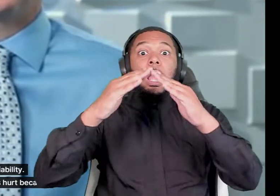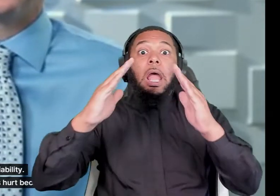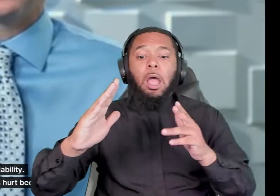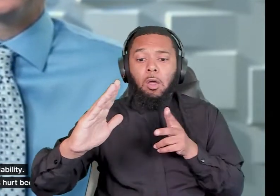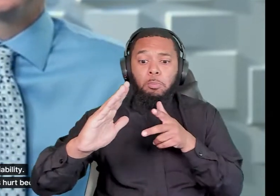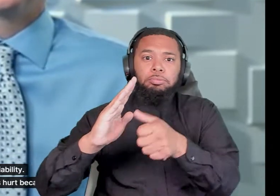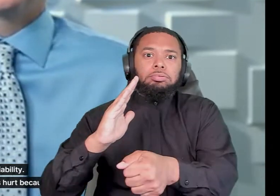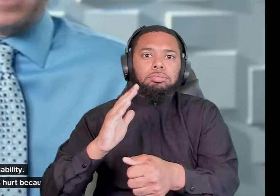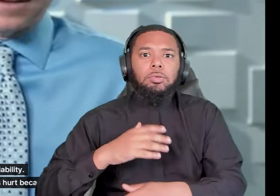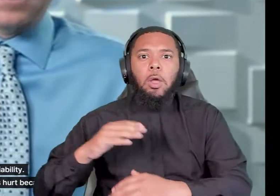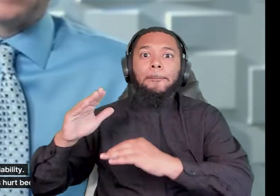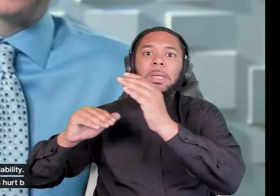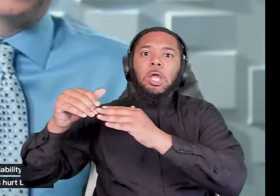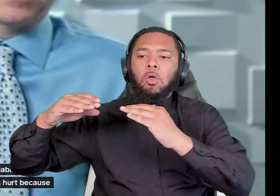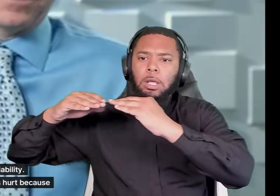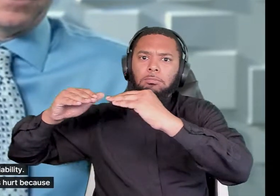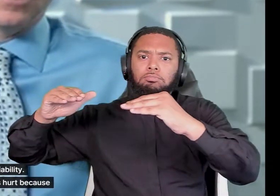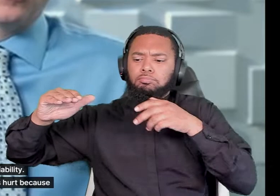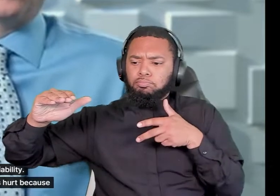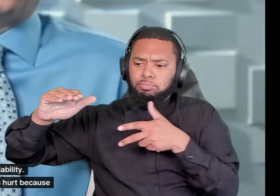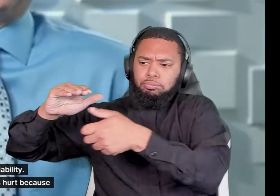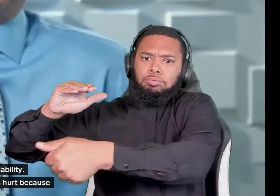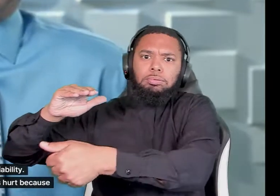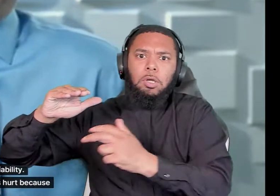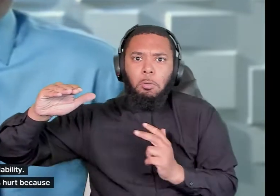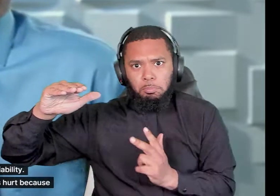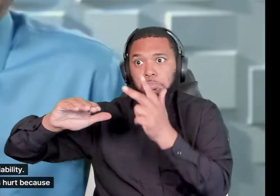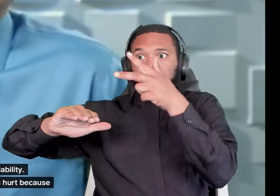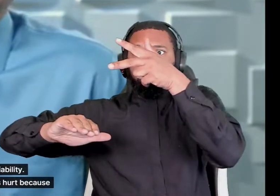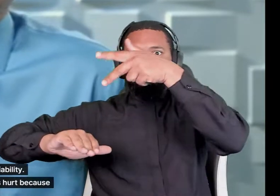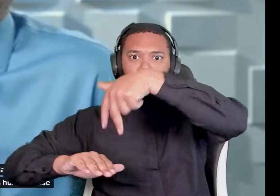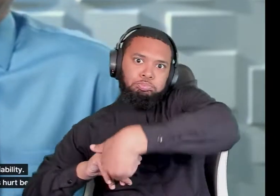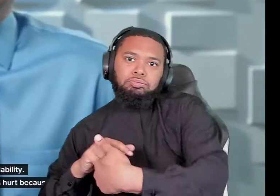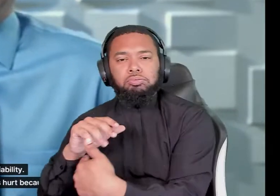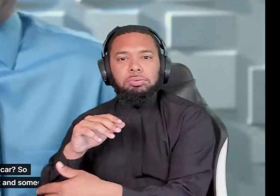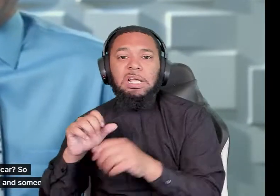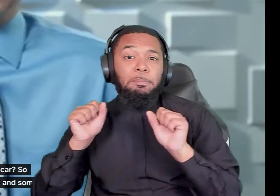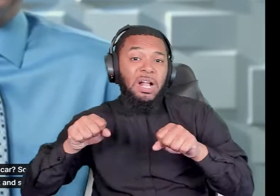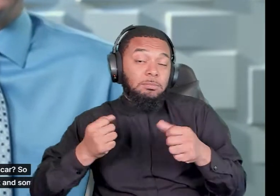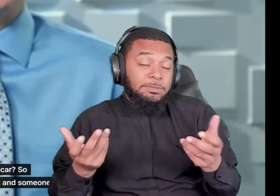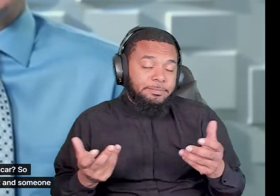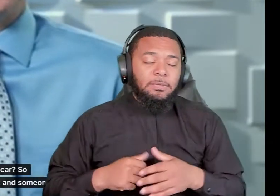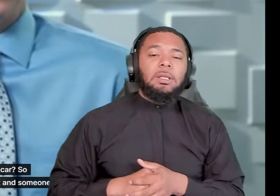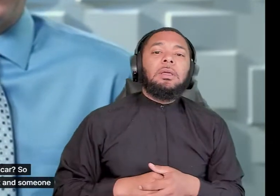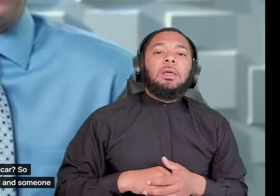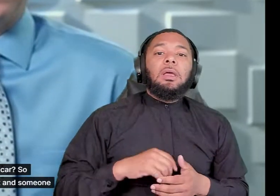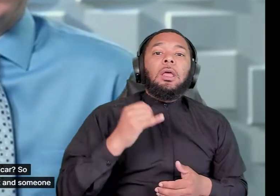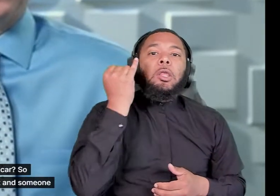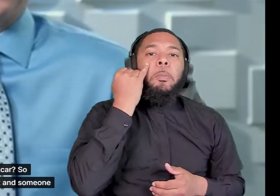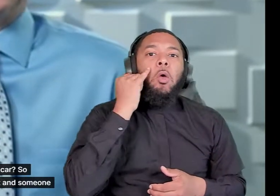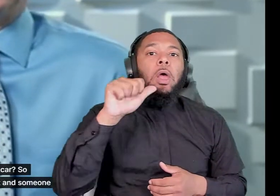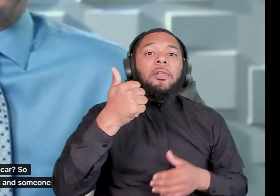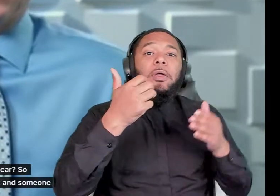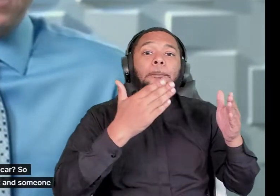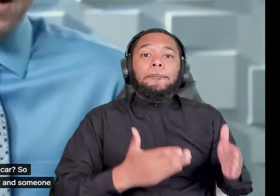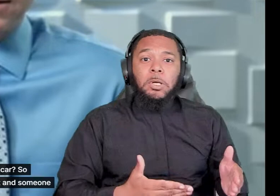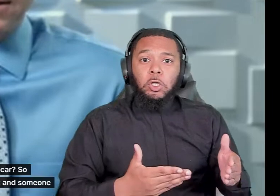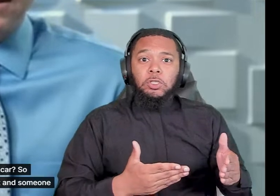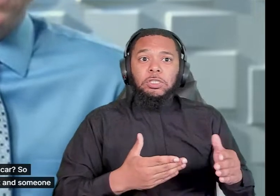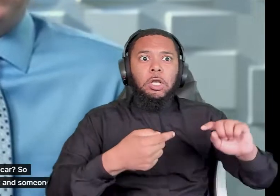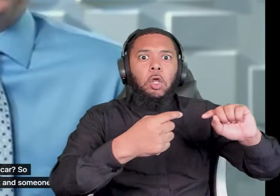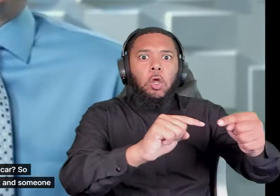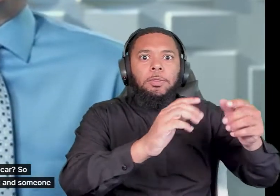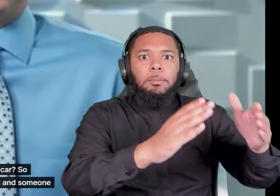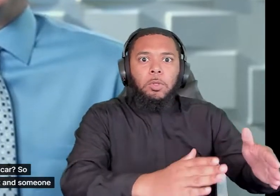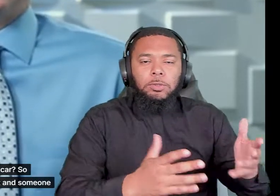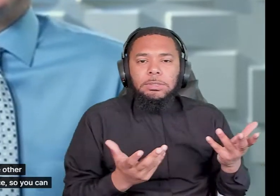damage to a building. That is liability. What if somebody else gets hurt because of what I did with my car? So let's say I cause an